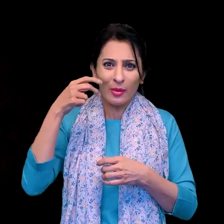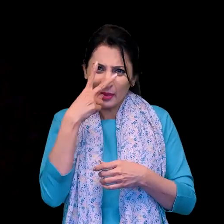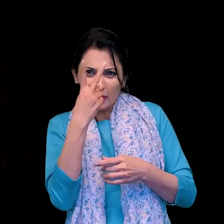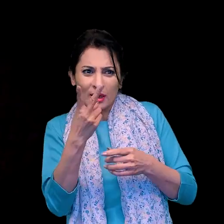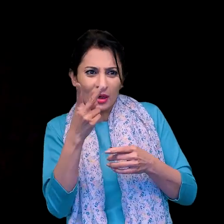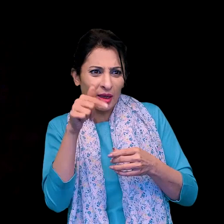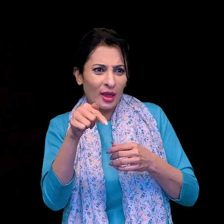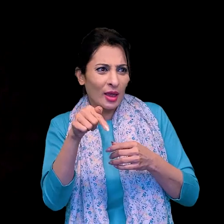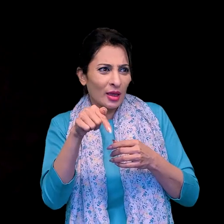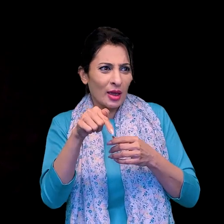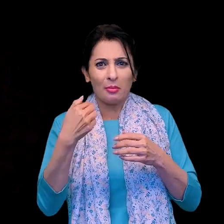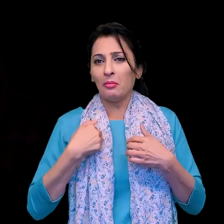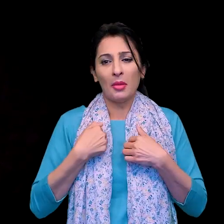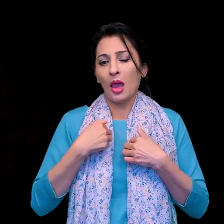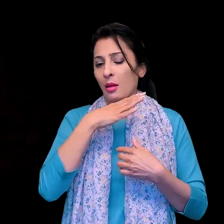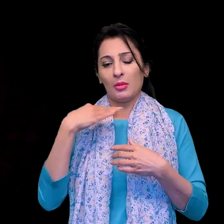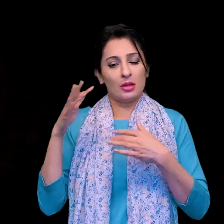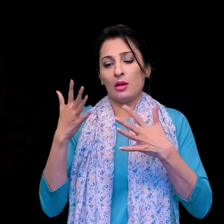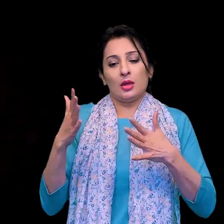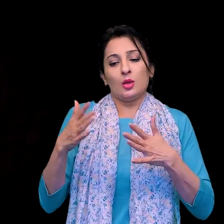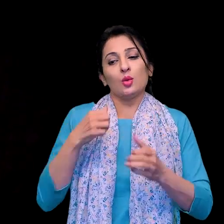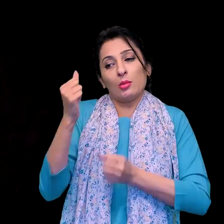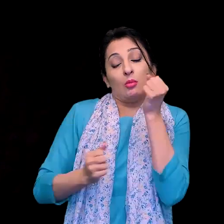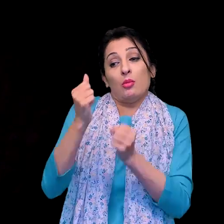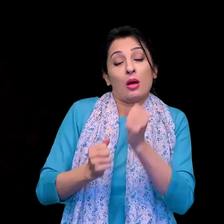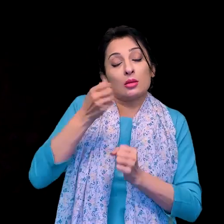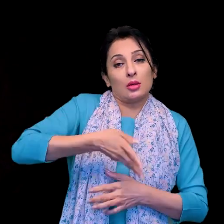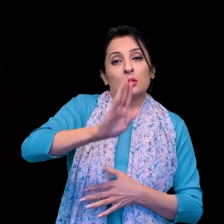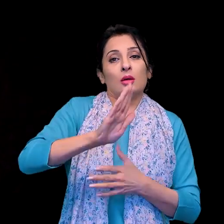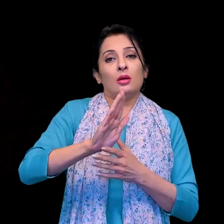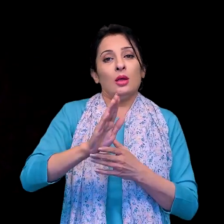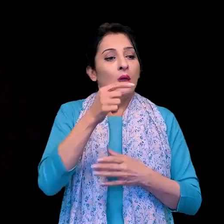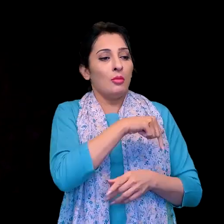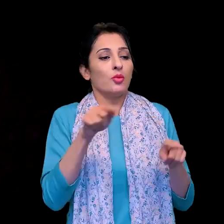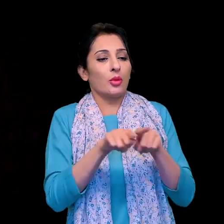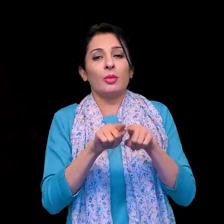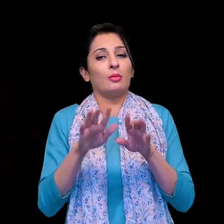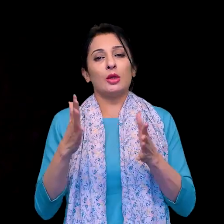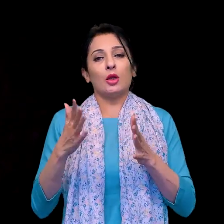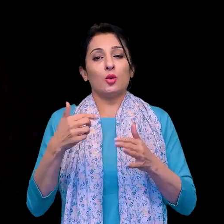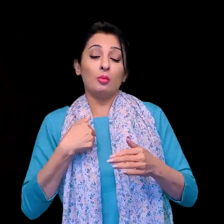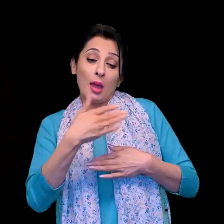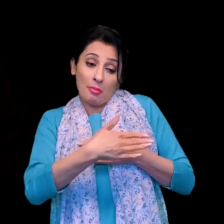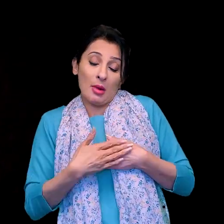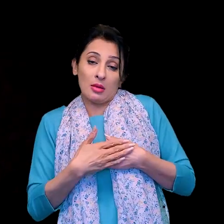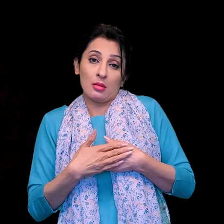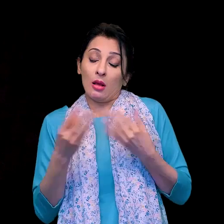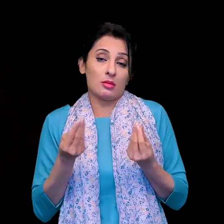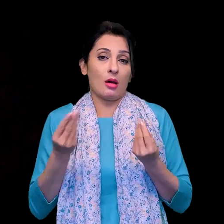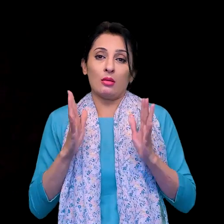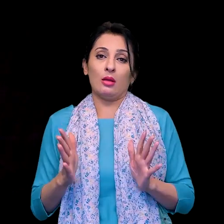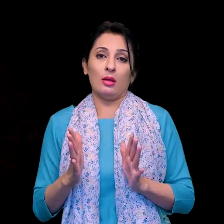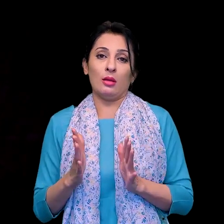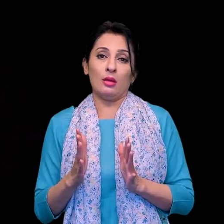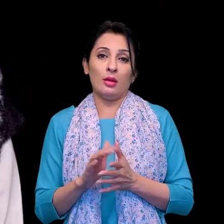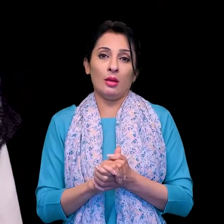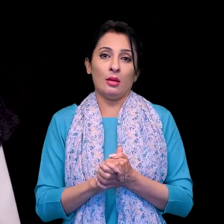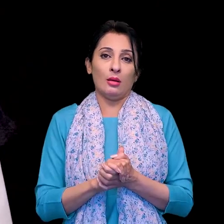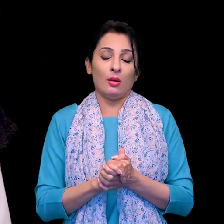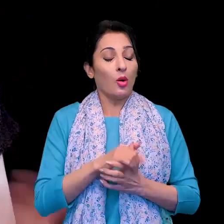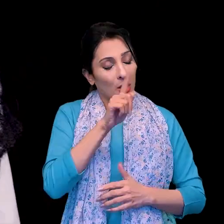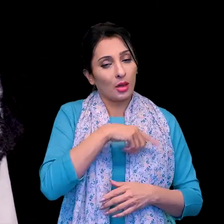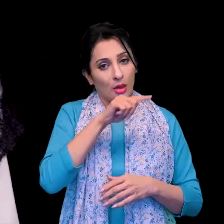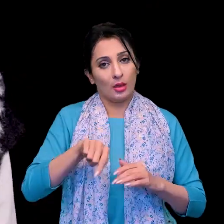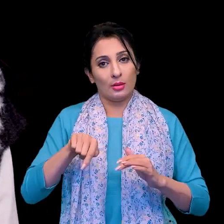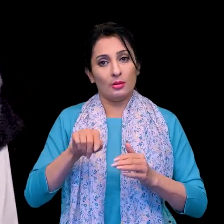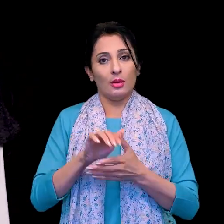ran faster. But in this situation, it's saying, I wouldn't have gotten sexually assaulted because I would have closed my legs. Now,